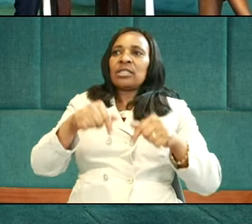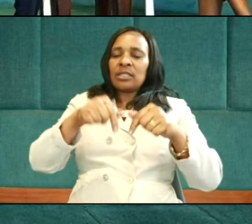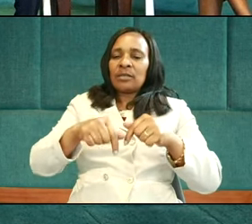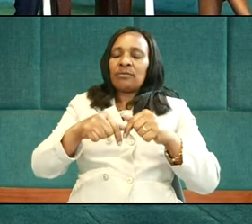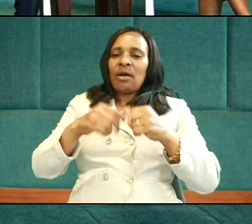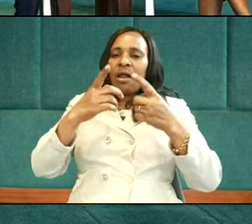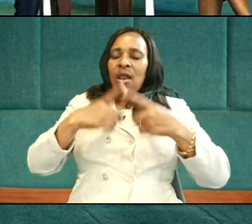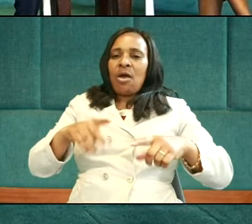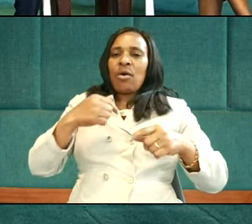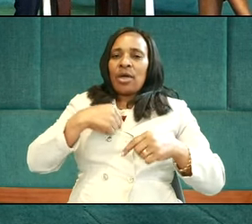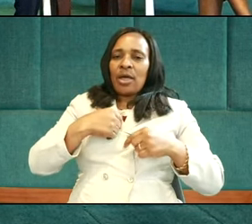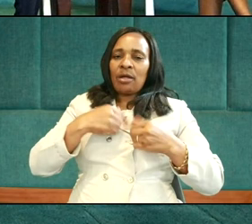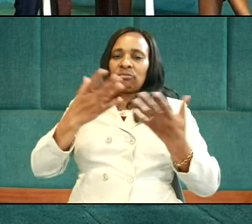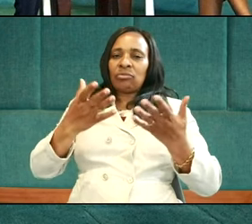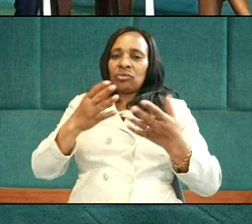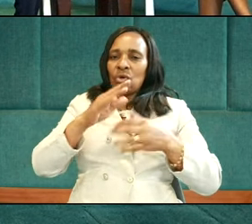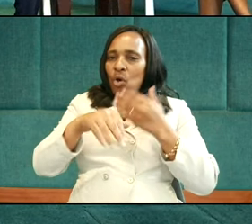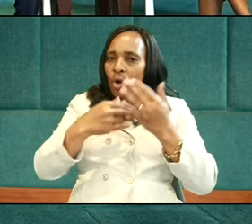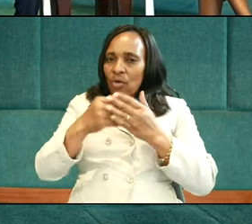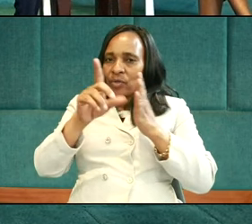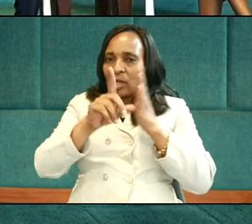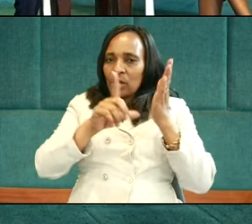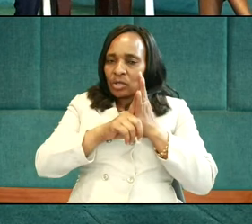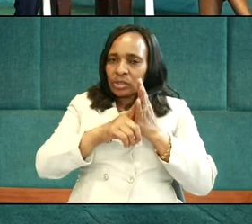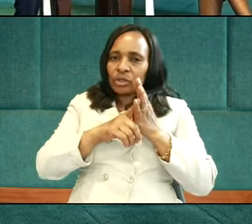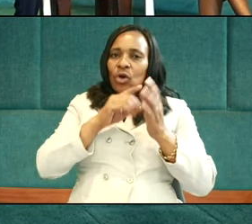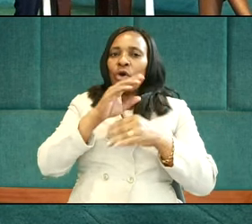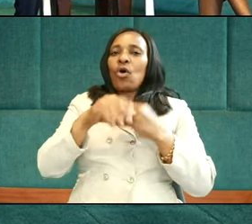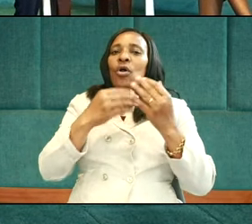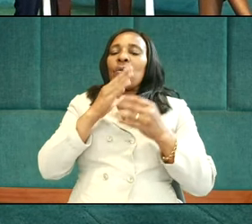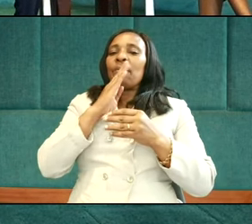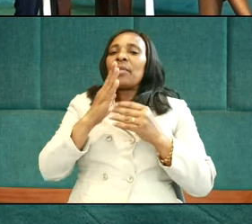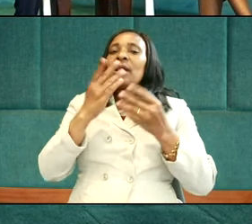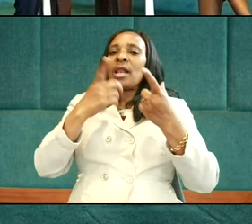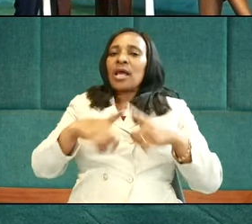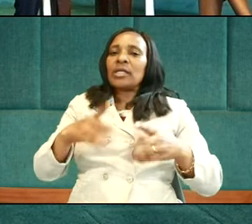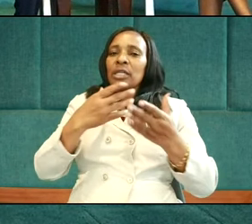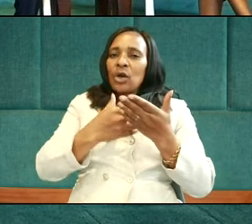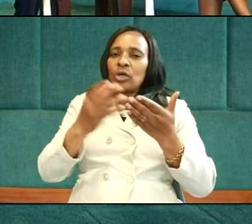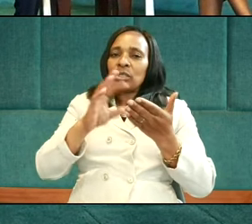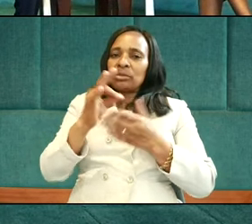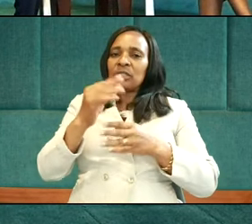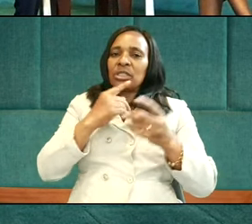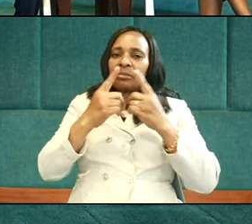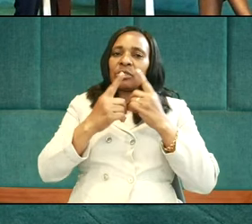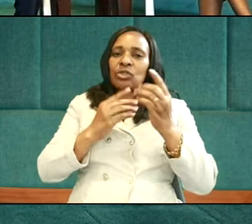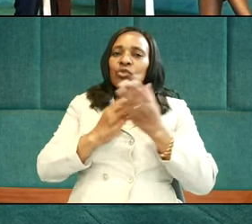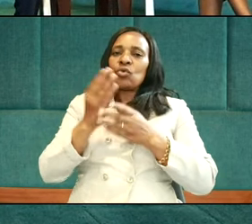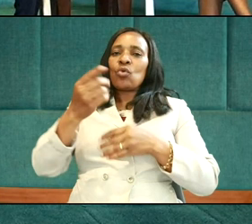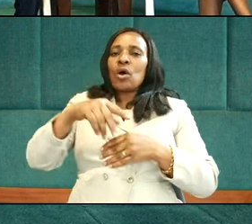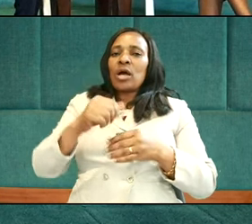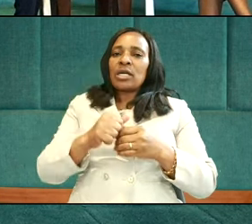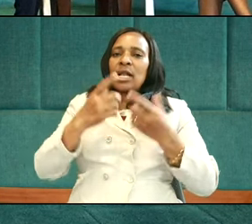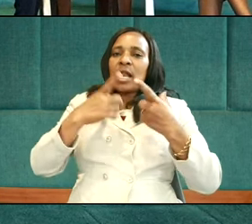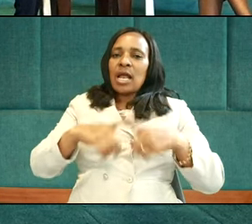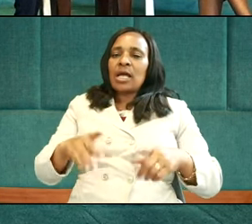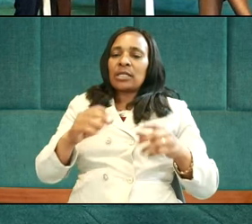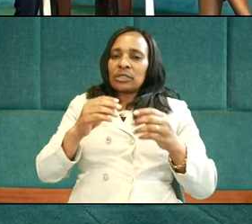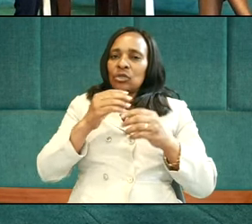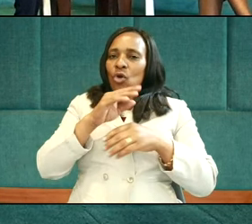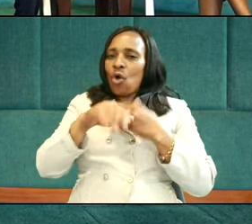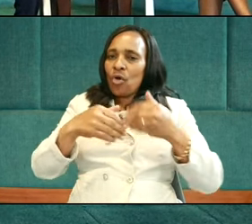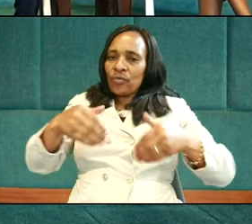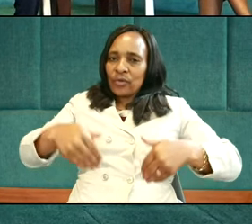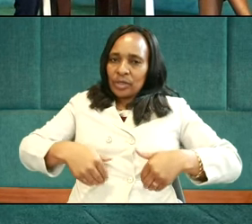us to film these lessons for all the viewers, wherever they may be. Please let the Holy Spirit speak through us and let the viewers